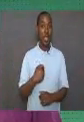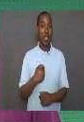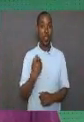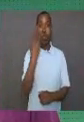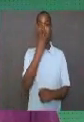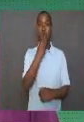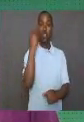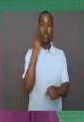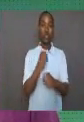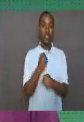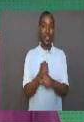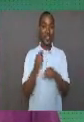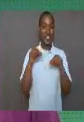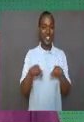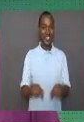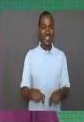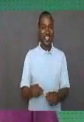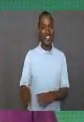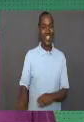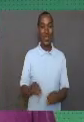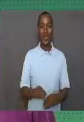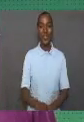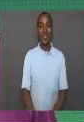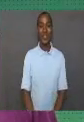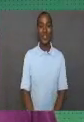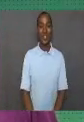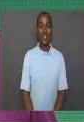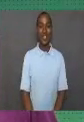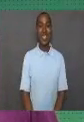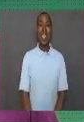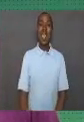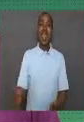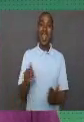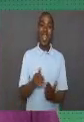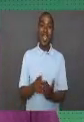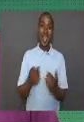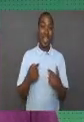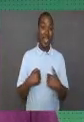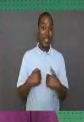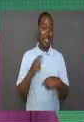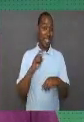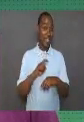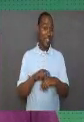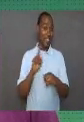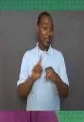Great work today, students. We have time for one last